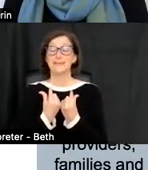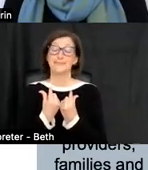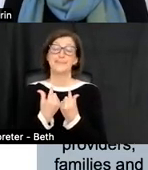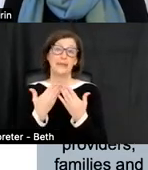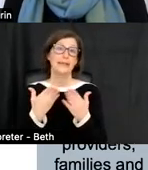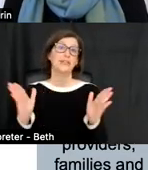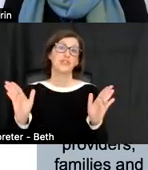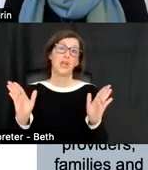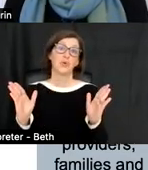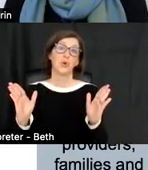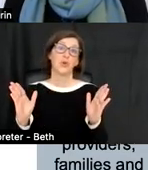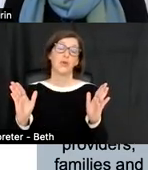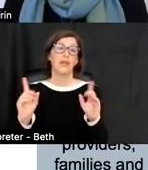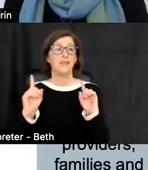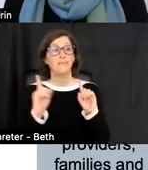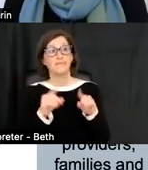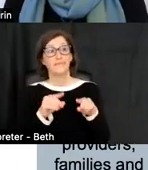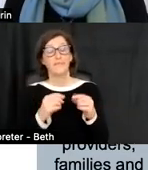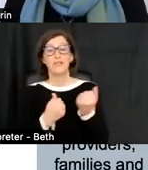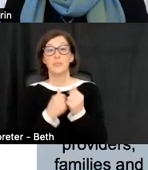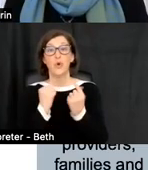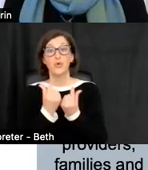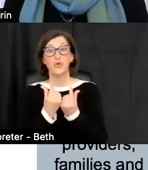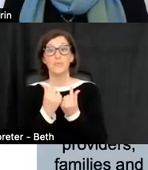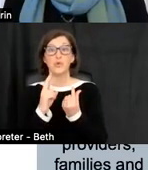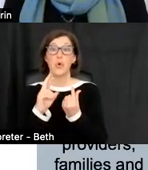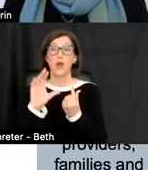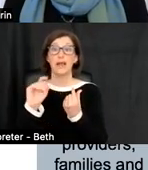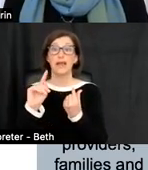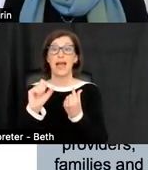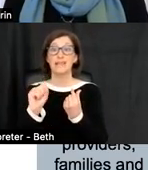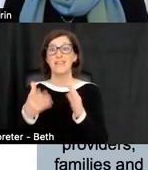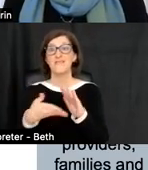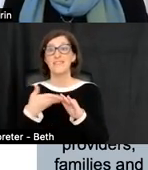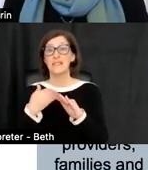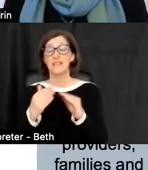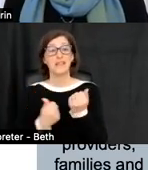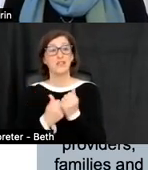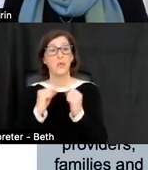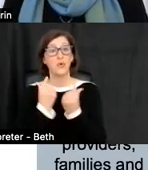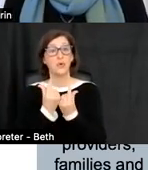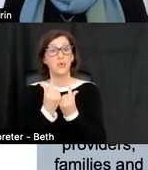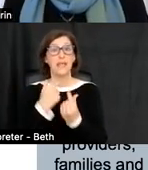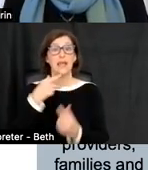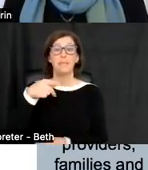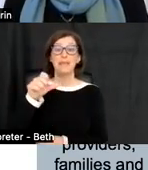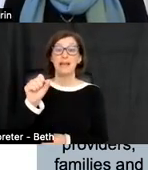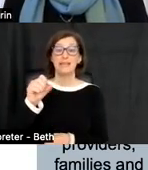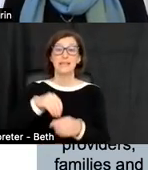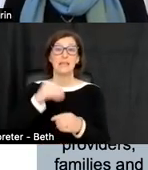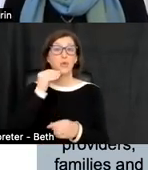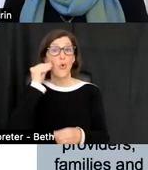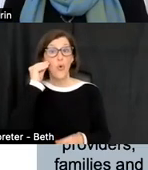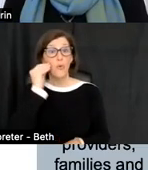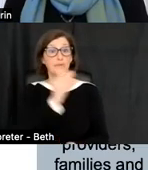attend support groups, or the CATs facilitate support groups. They provide PSS in homes, clinics, and